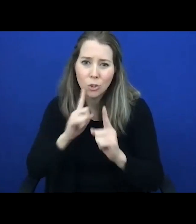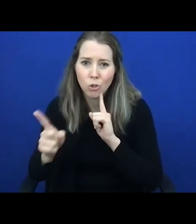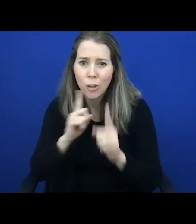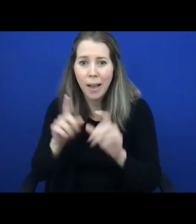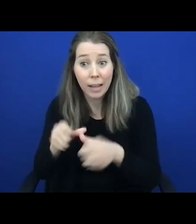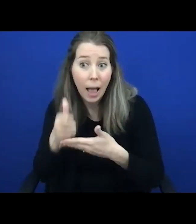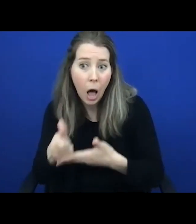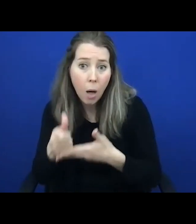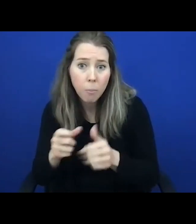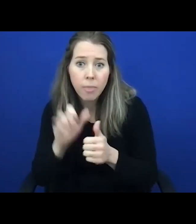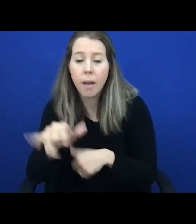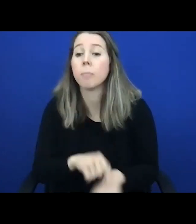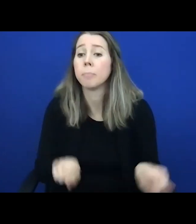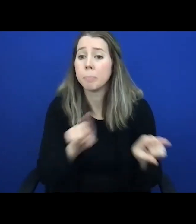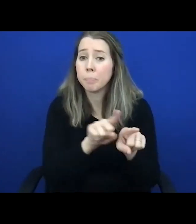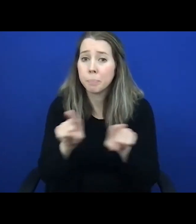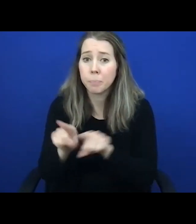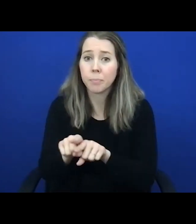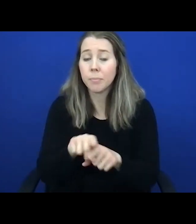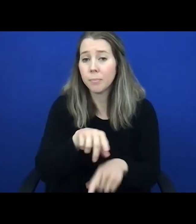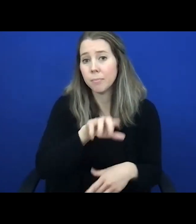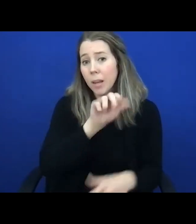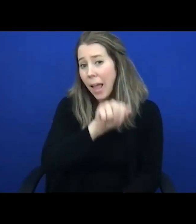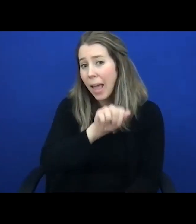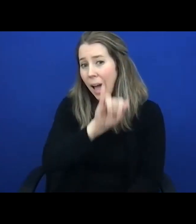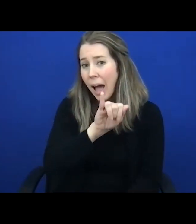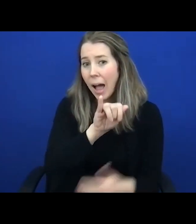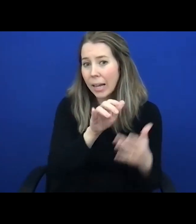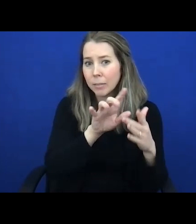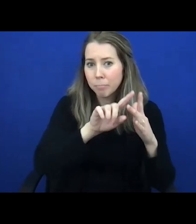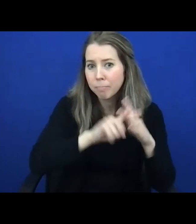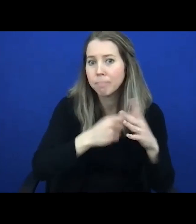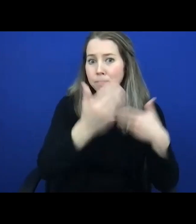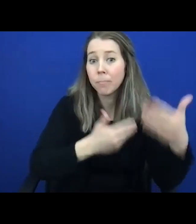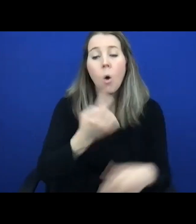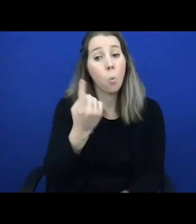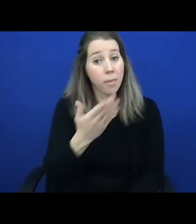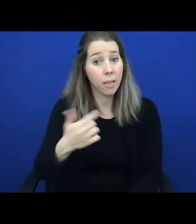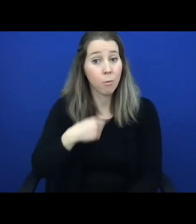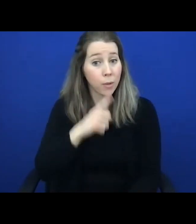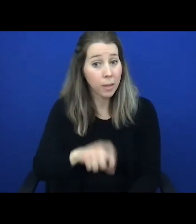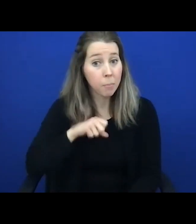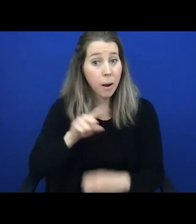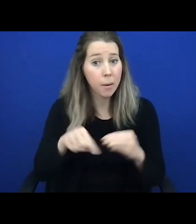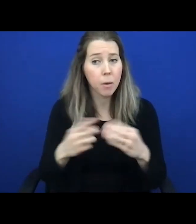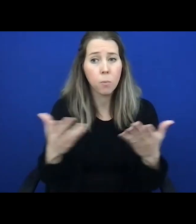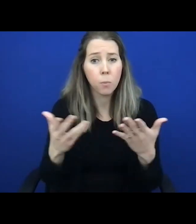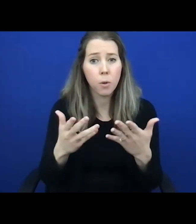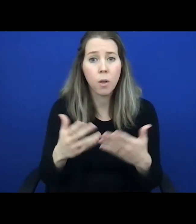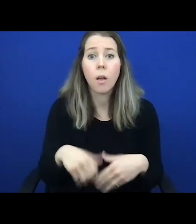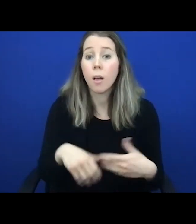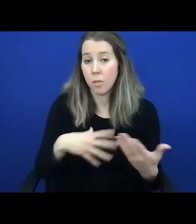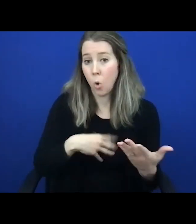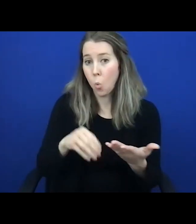And aligning with DEI initiatives. One of the things that I'm really proud of is the white paper that's